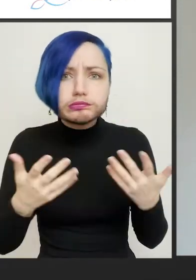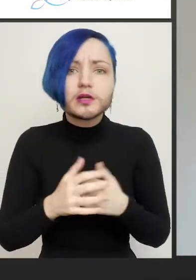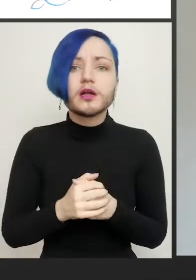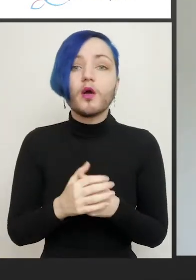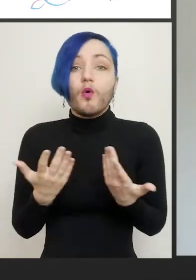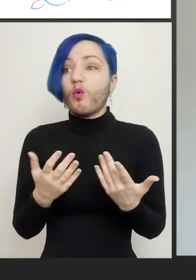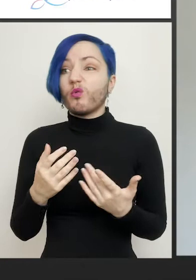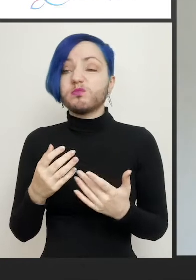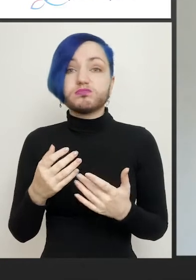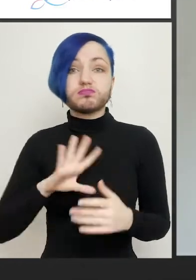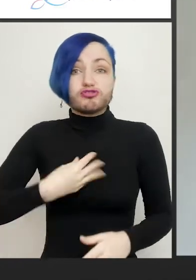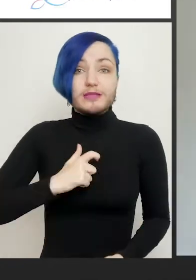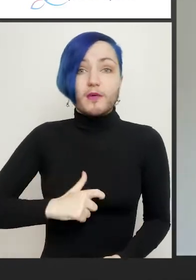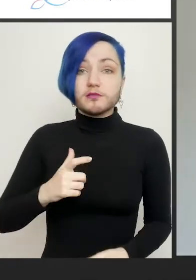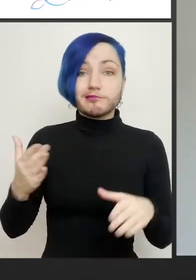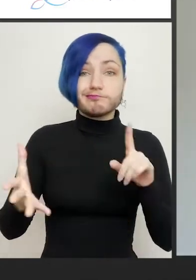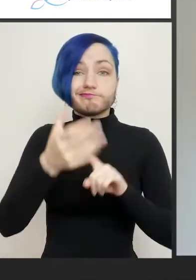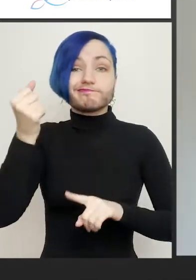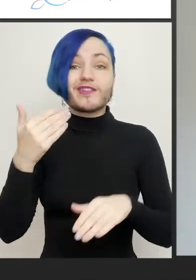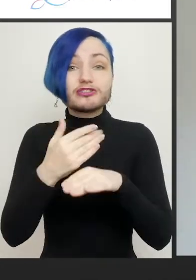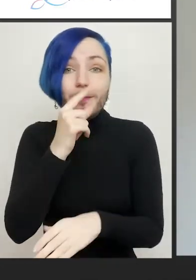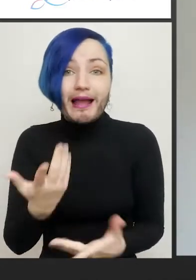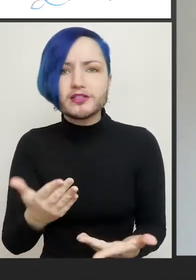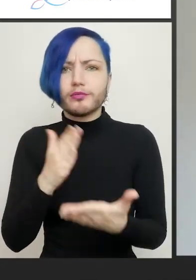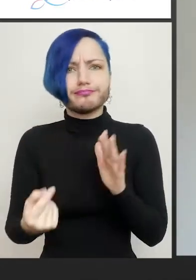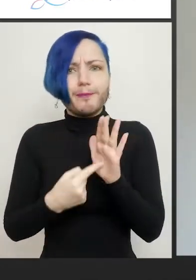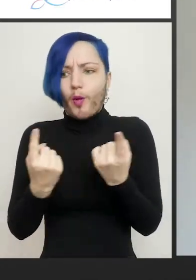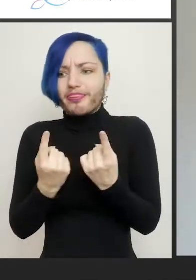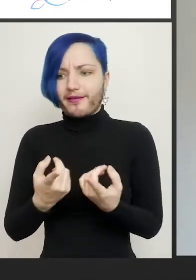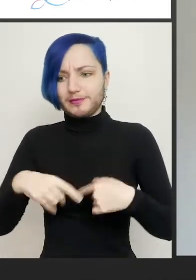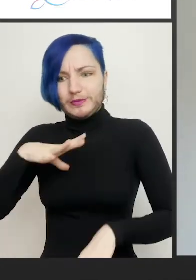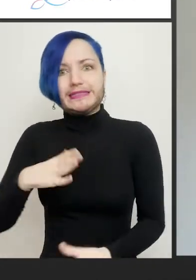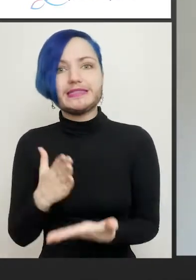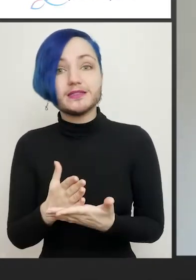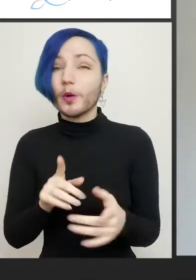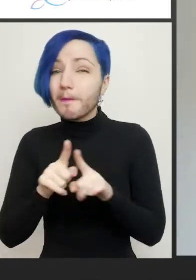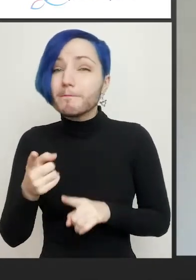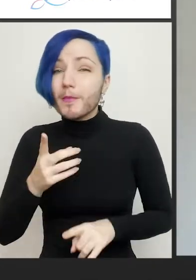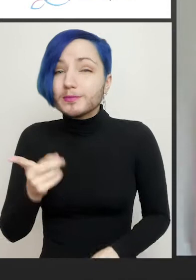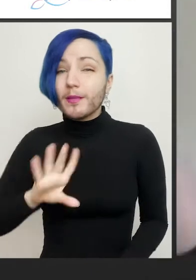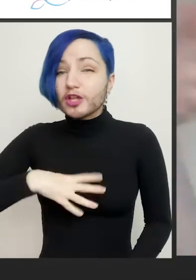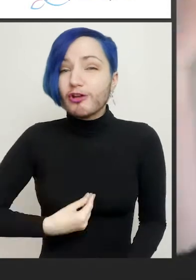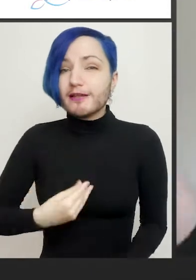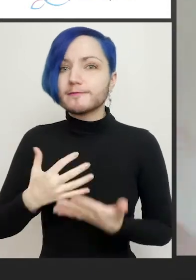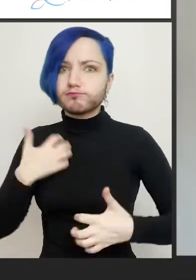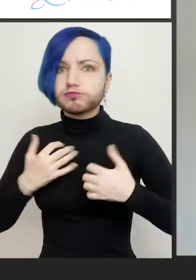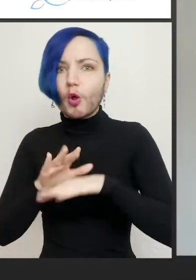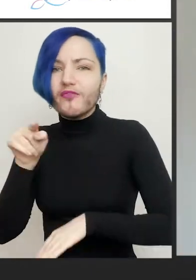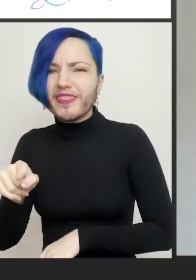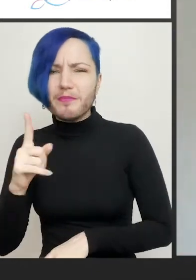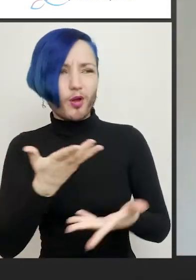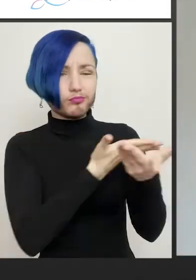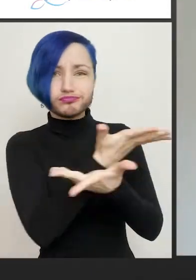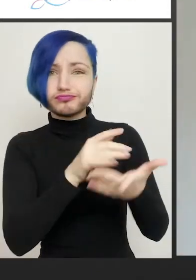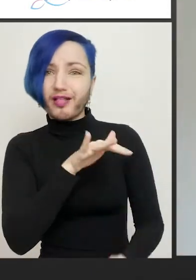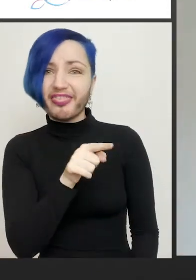basically whether you can get a job. These sort of like core things that we need to live is what actually most trans people care about. Yet what seems to be going on in the